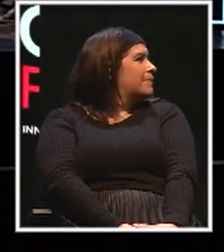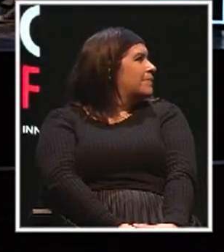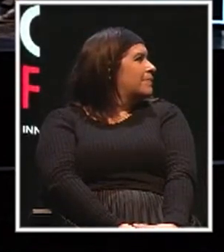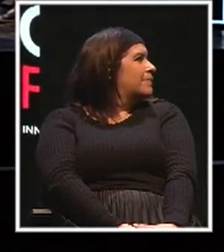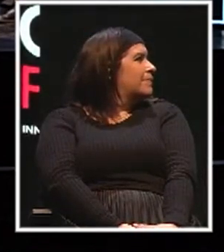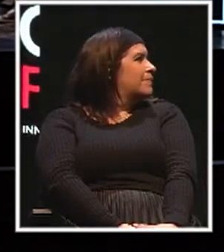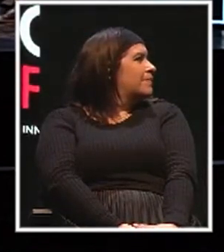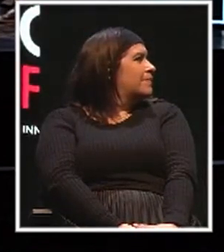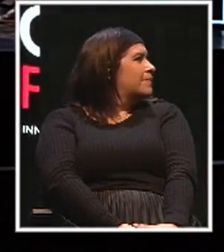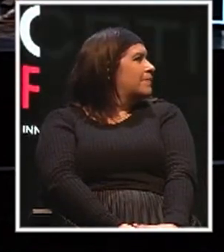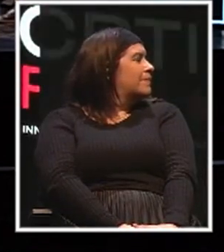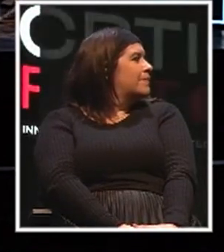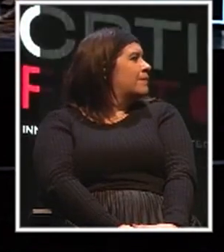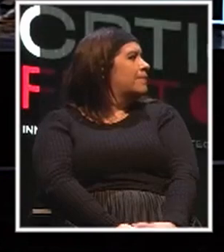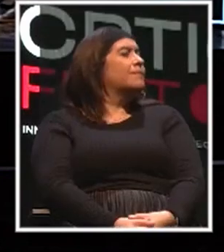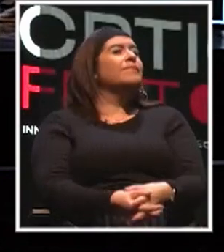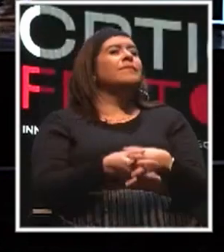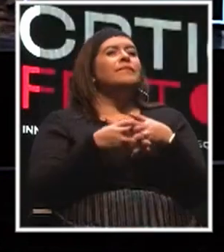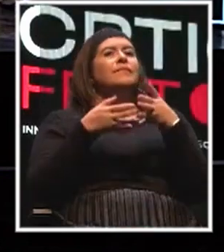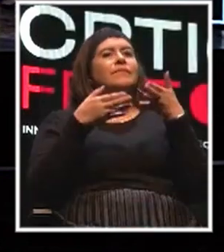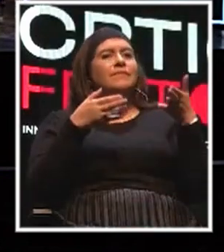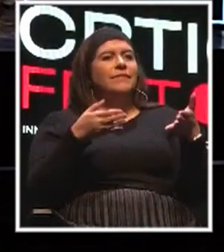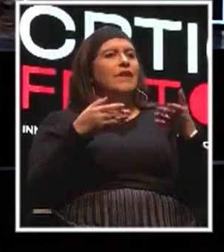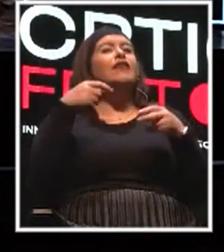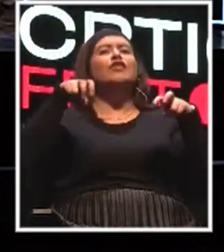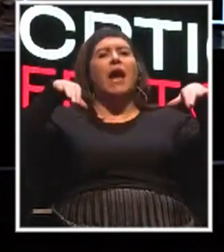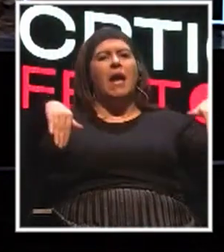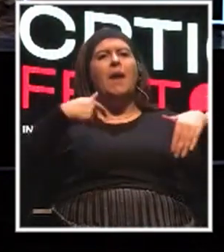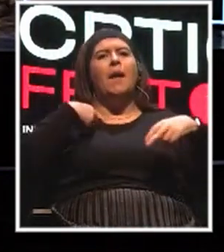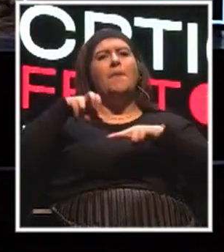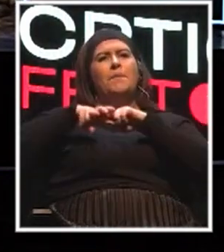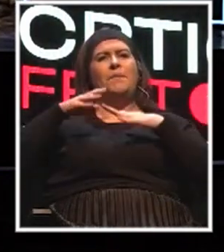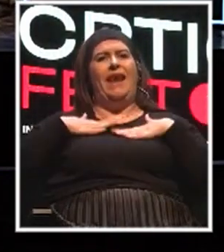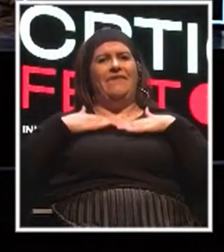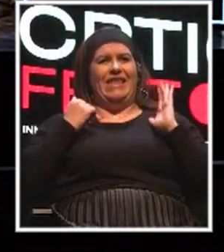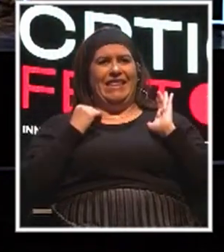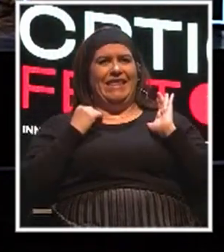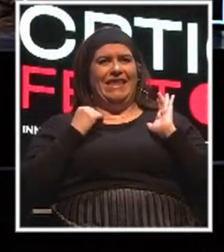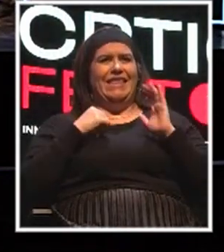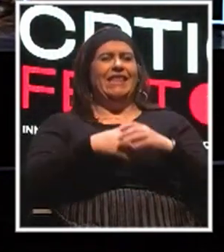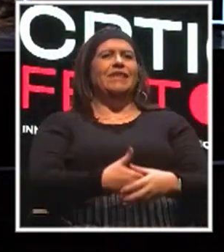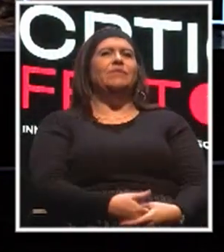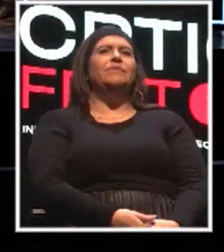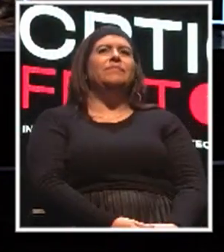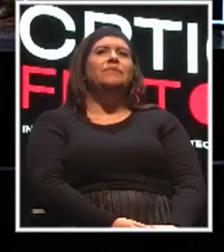And that is in my living room. I'm gonna check the Oh, I gotta get the.